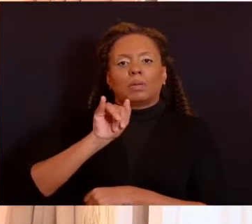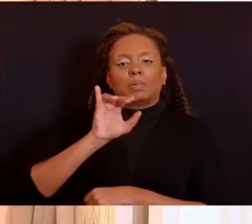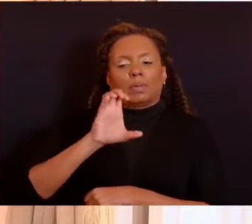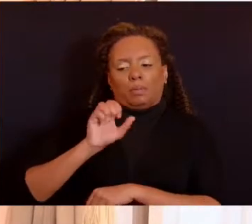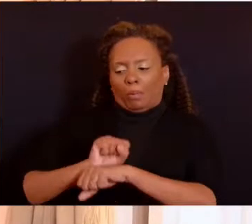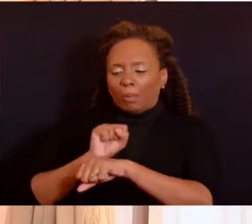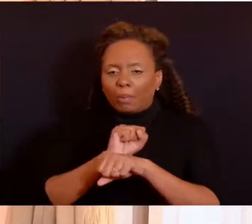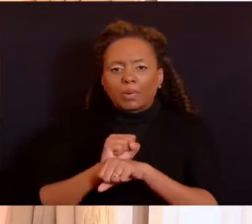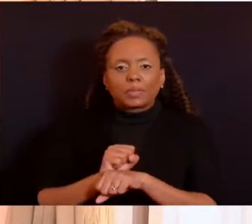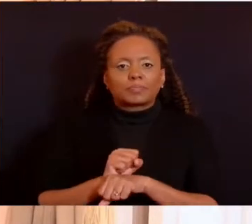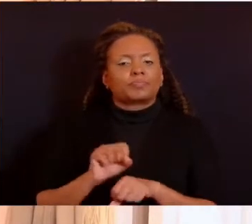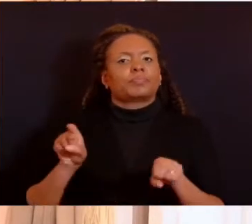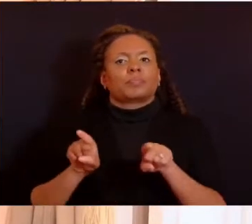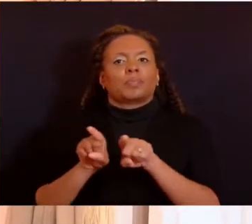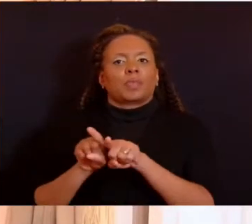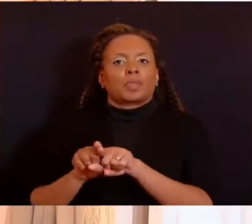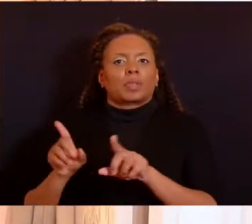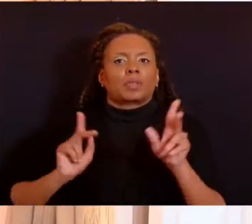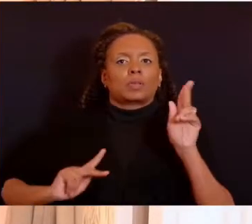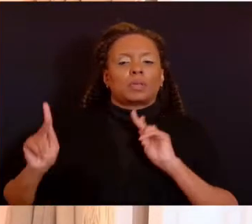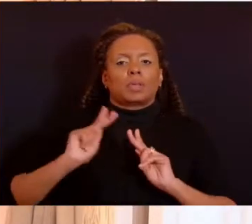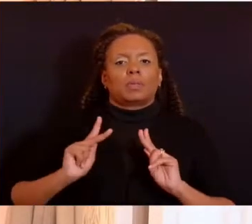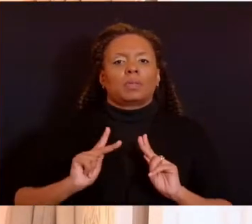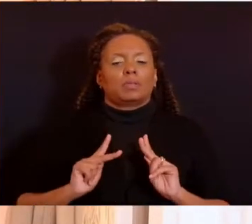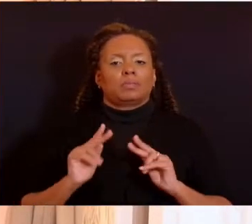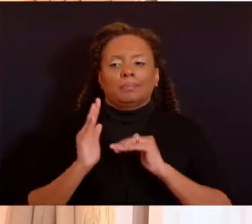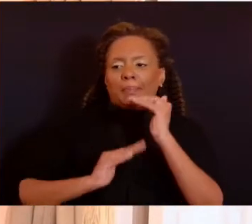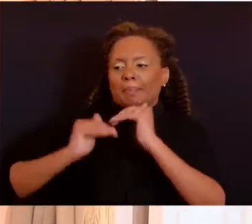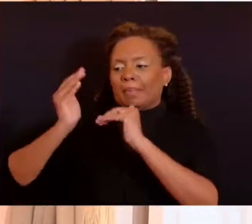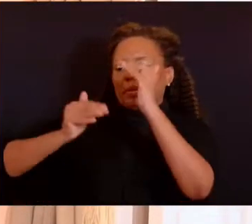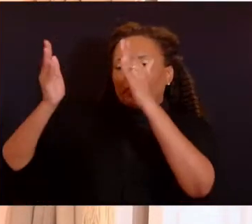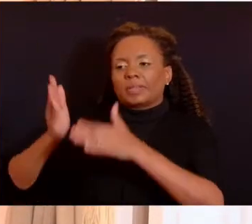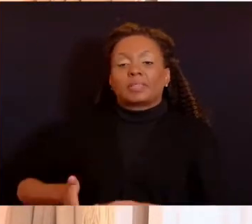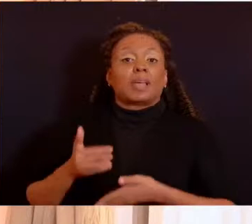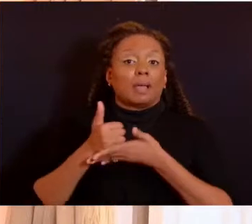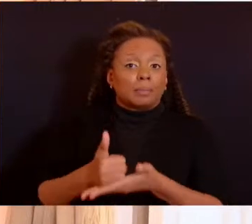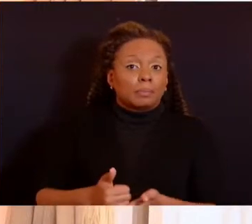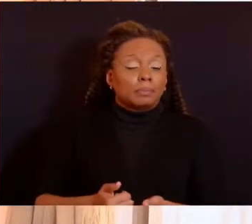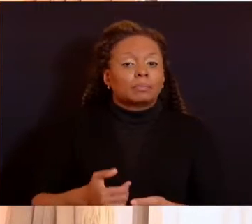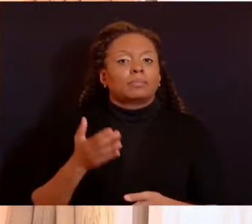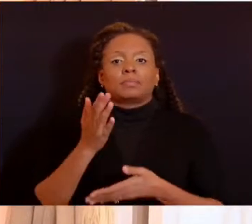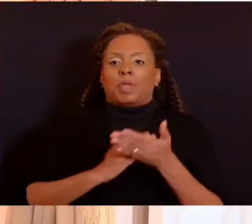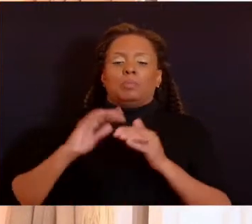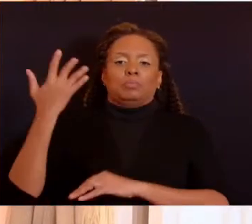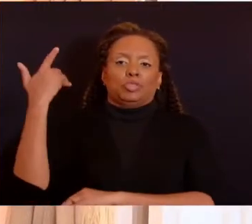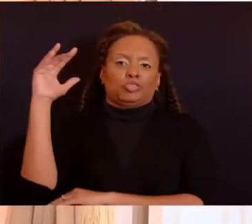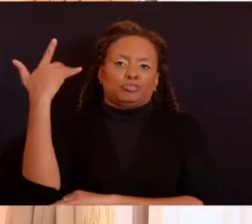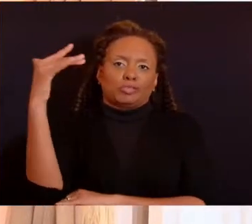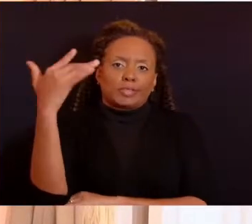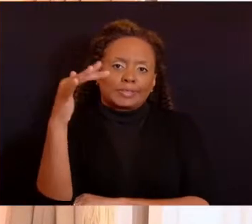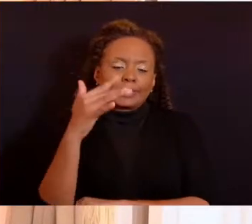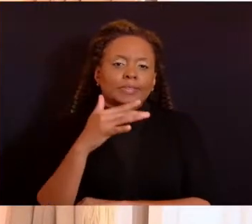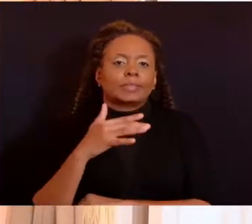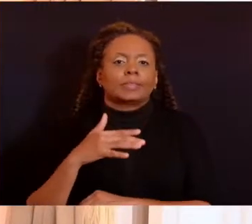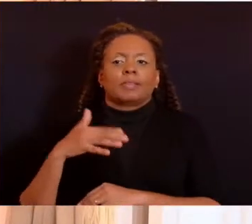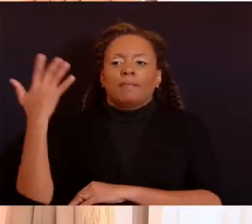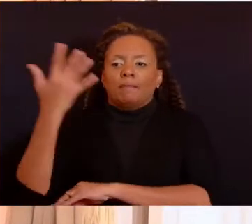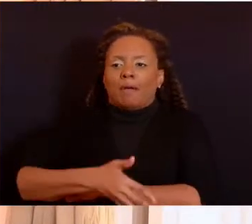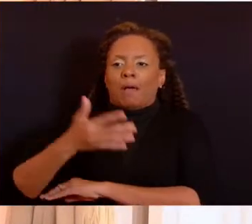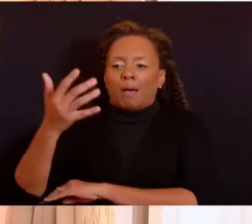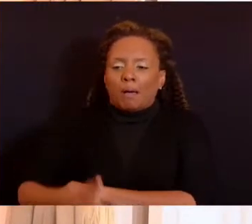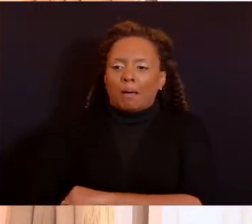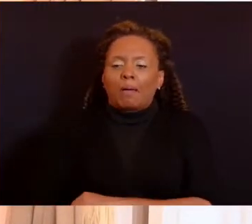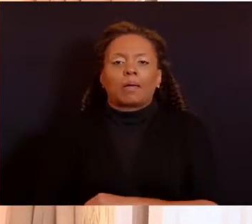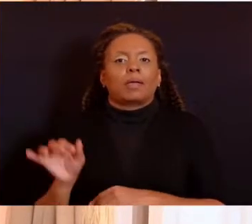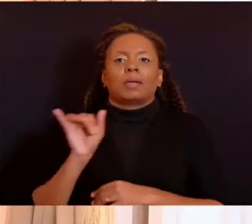persons from the civil contractors who also would have helped them. We had fallen trees, Cretton, Bagatelle, Dairy